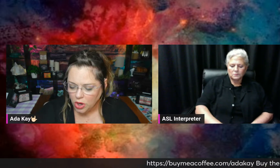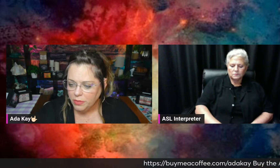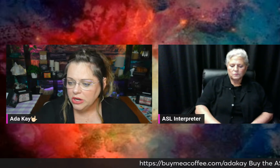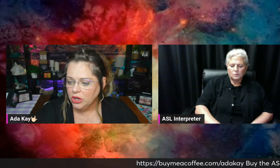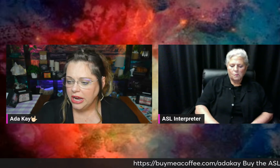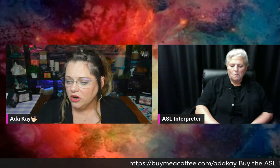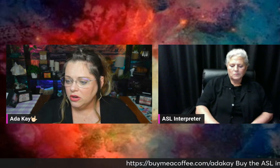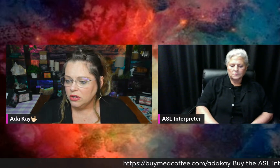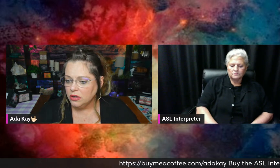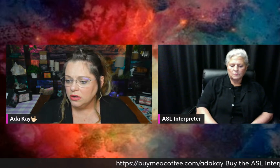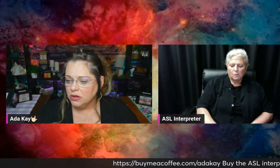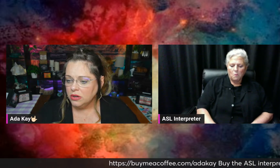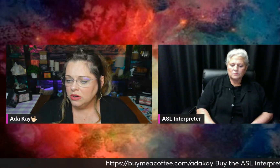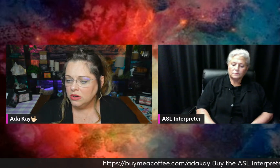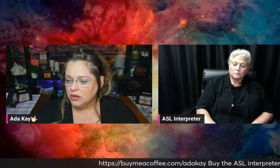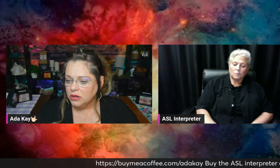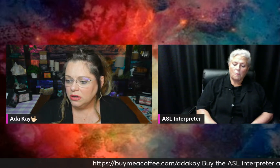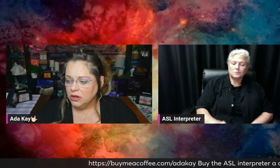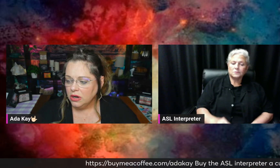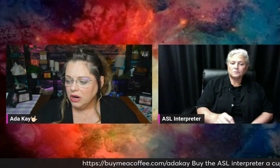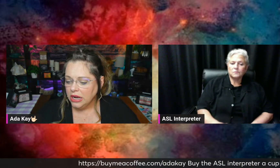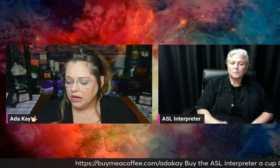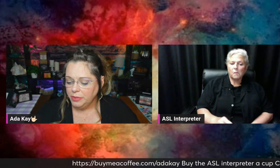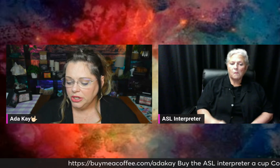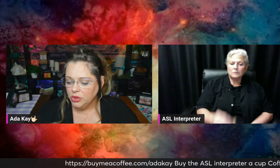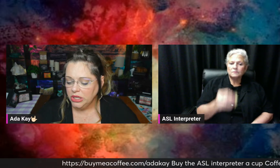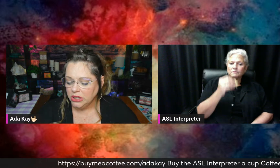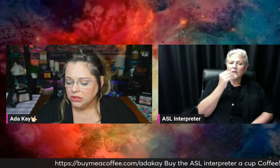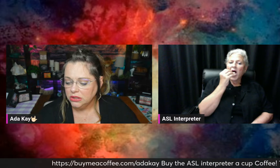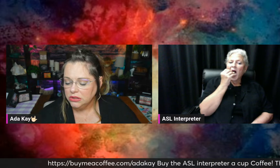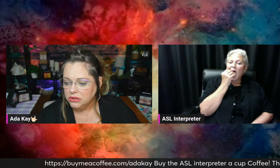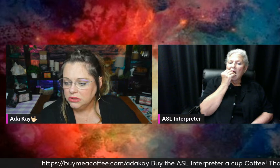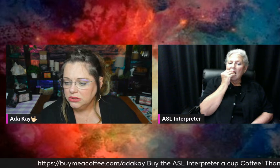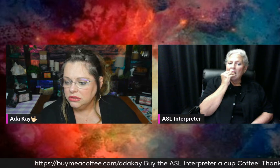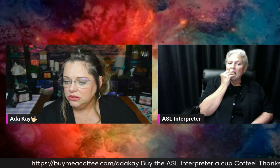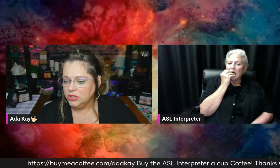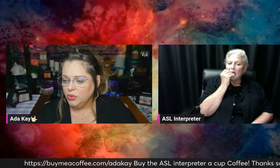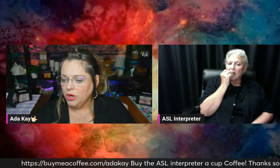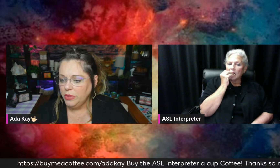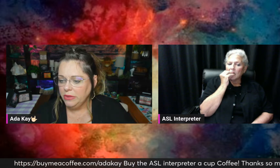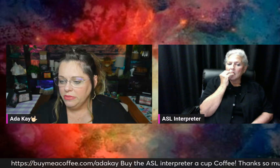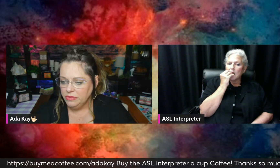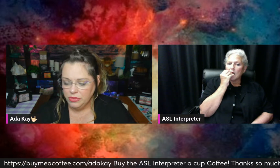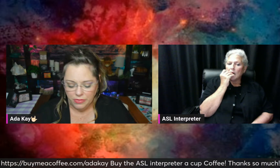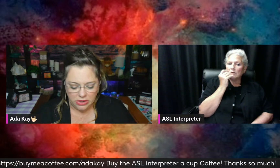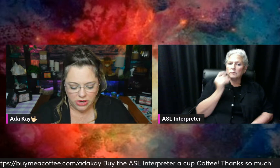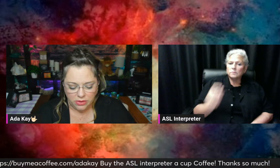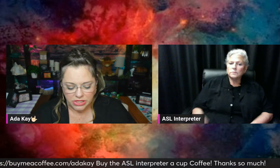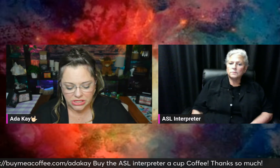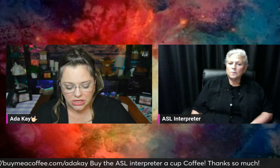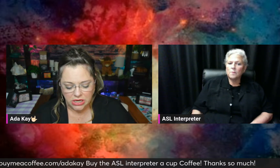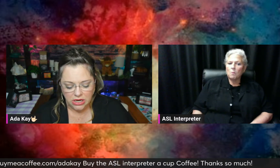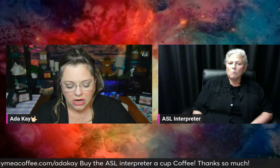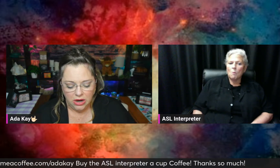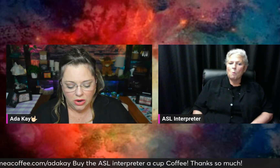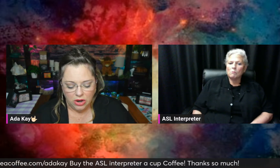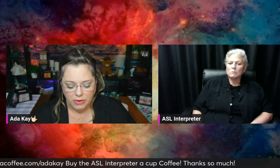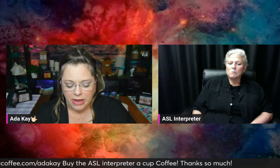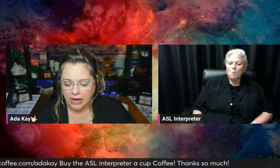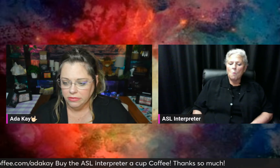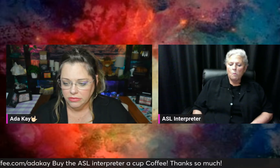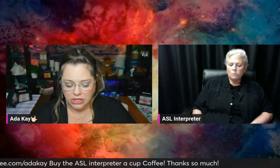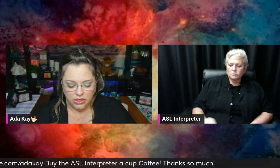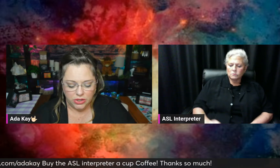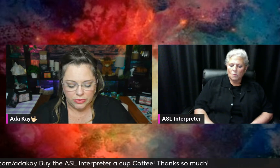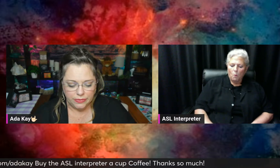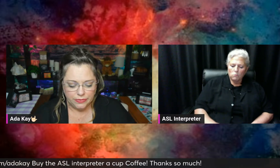Did you want to be on air? I got to plug you in. Do you want to be on air, Miss Cindy? Call me